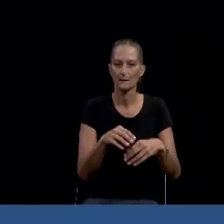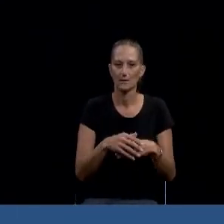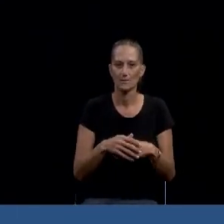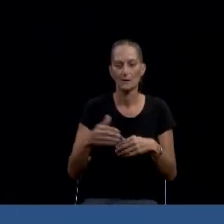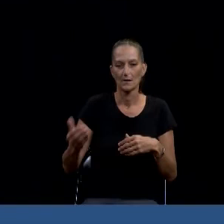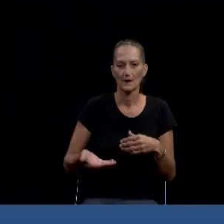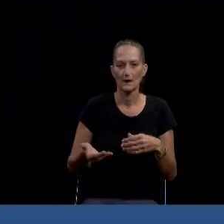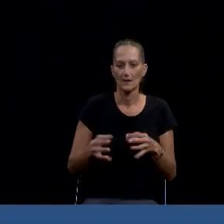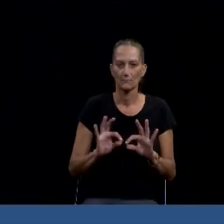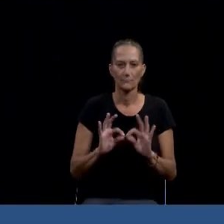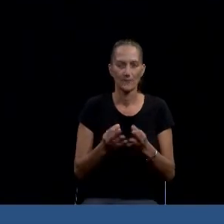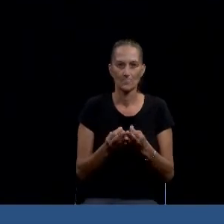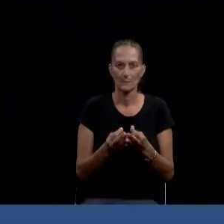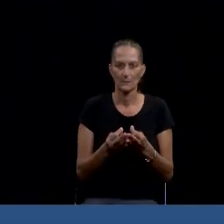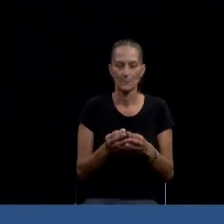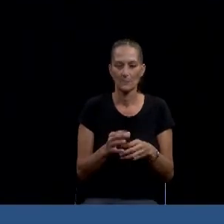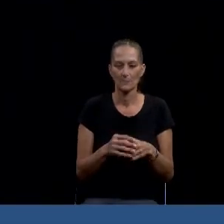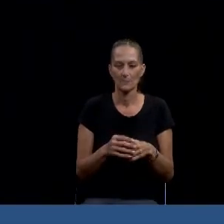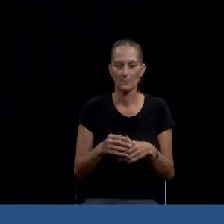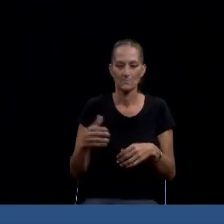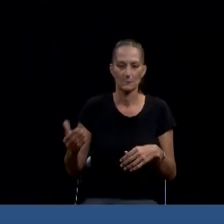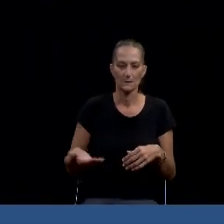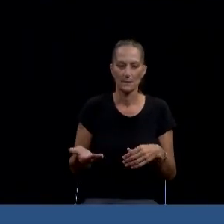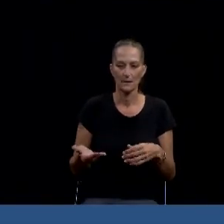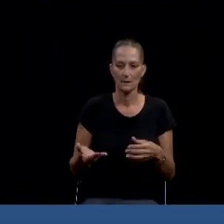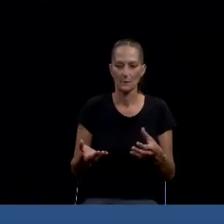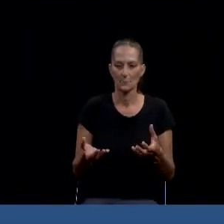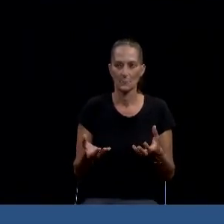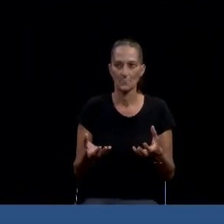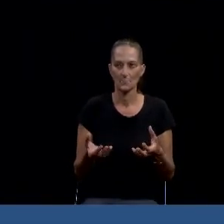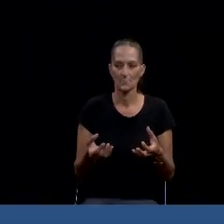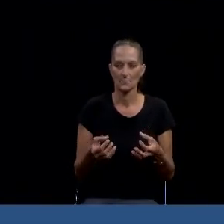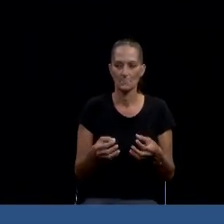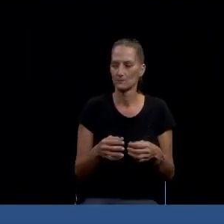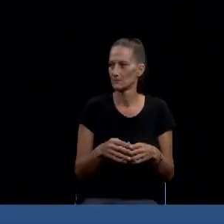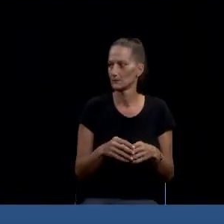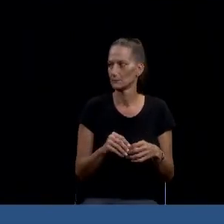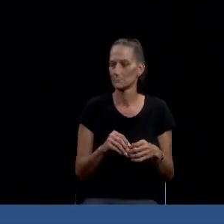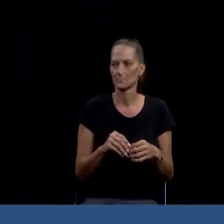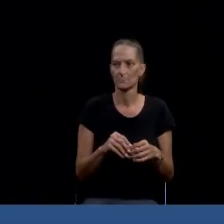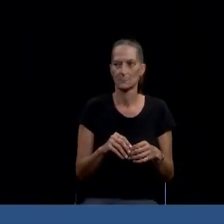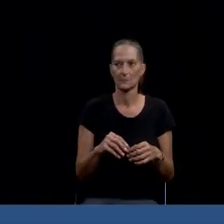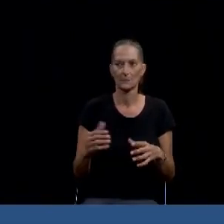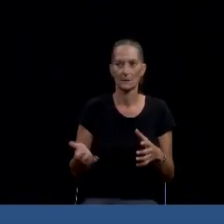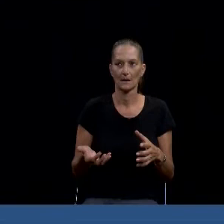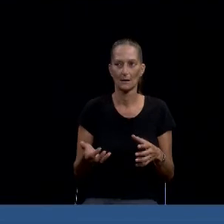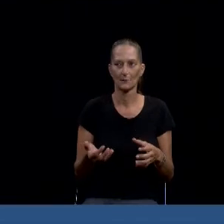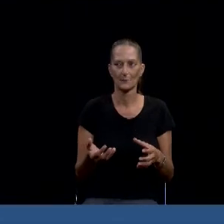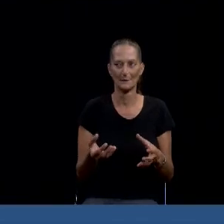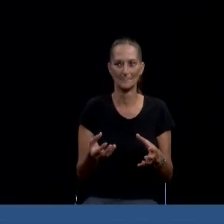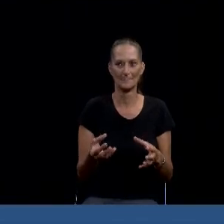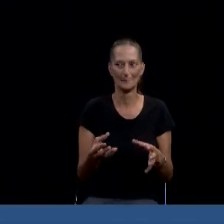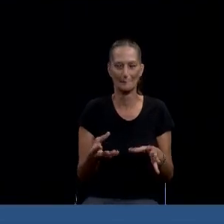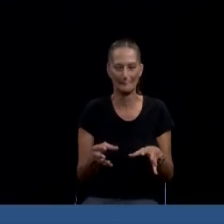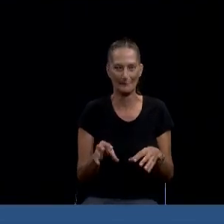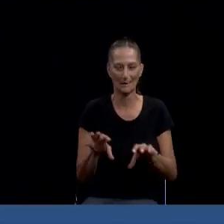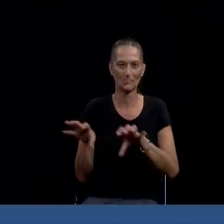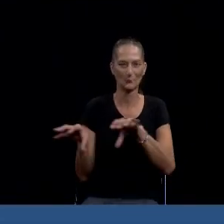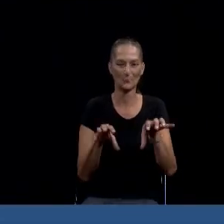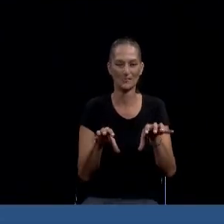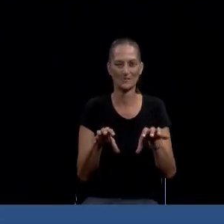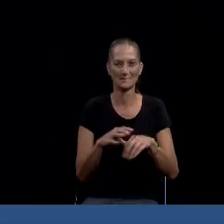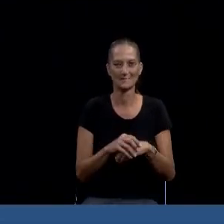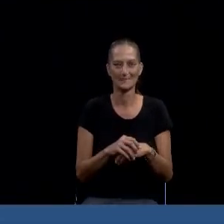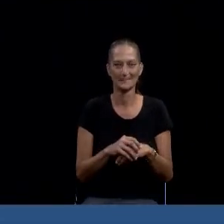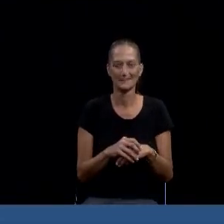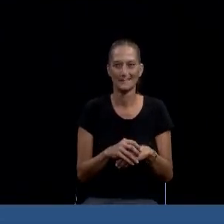company. I just think it'll come in very handy, especially for our older older community that live there that possibly cannot move